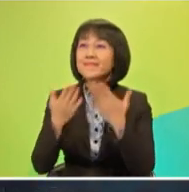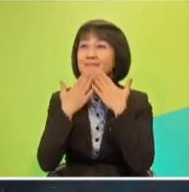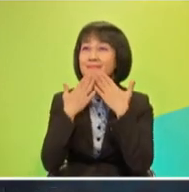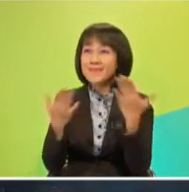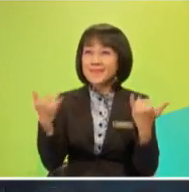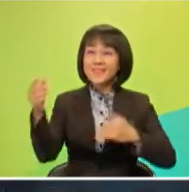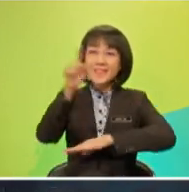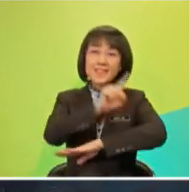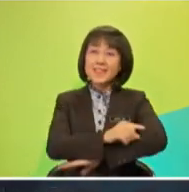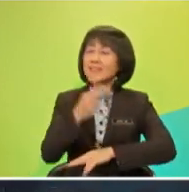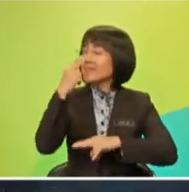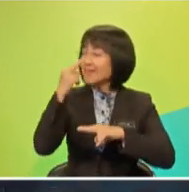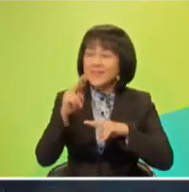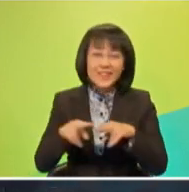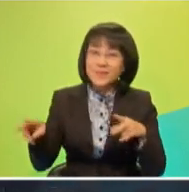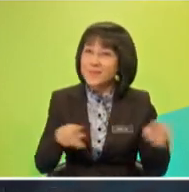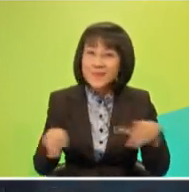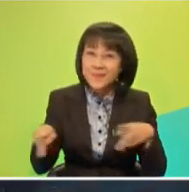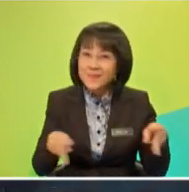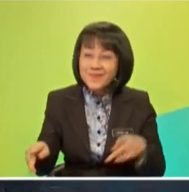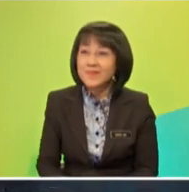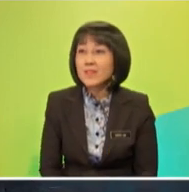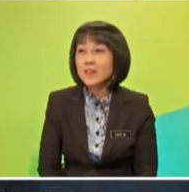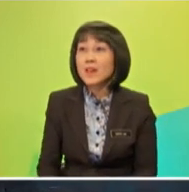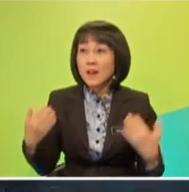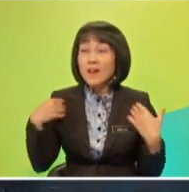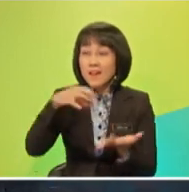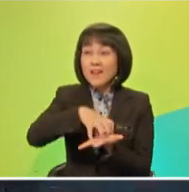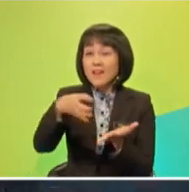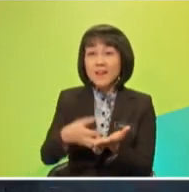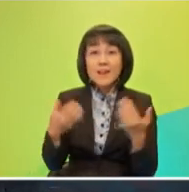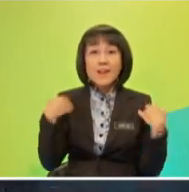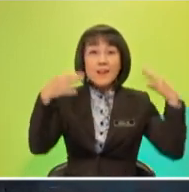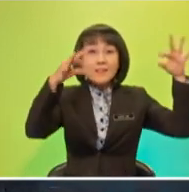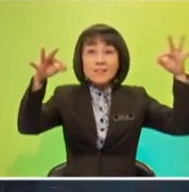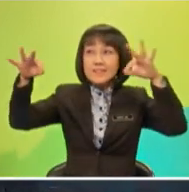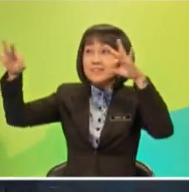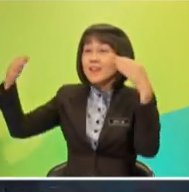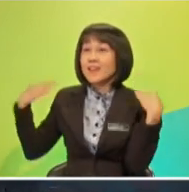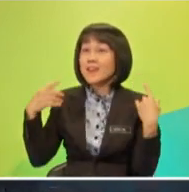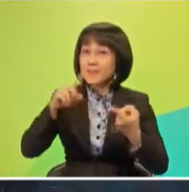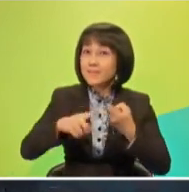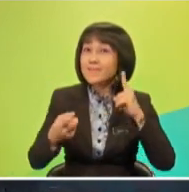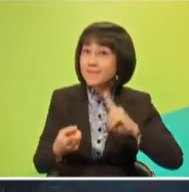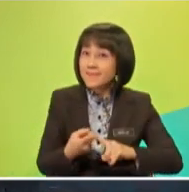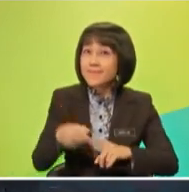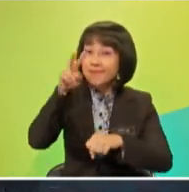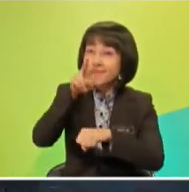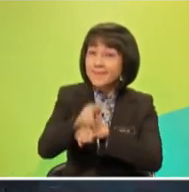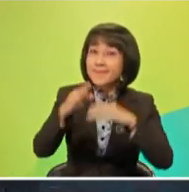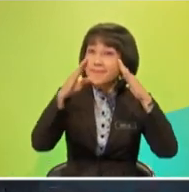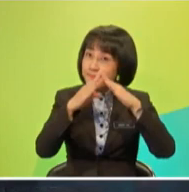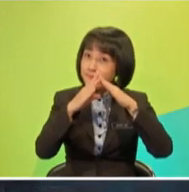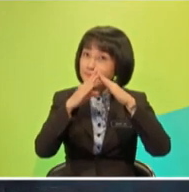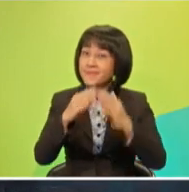very, very fun party. But first, we have the cake, we have our decorations ready, we have our friends online as well watching at home. I